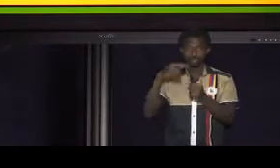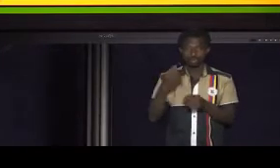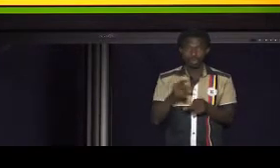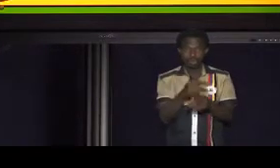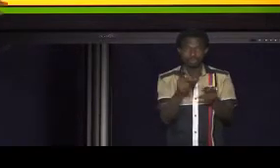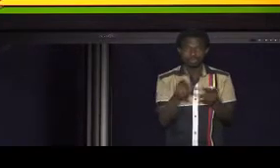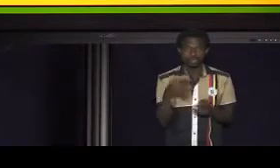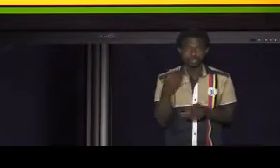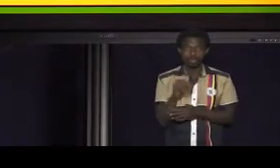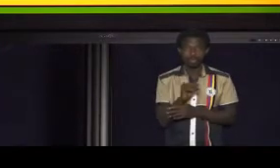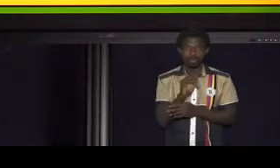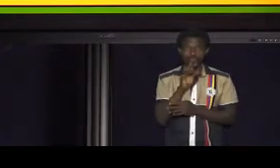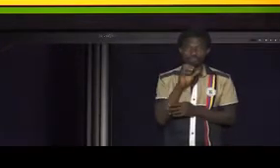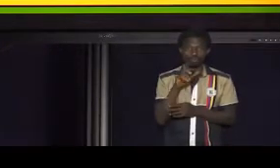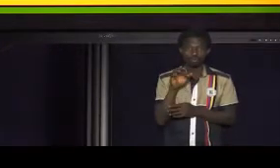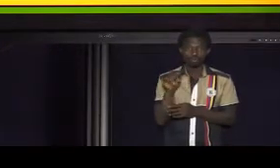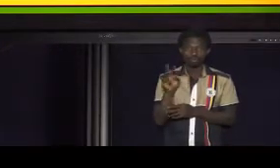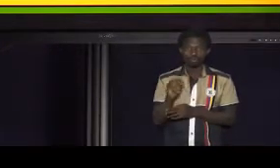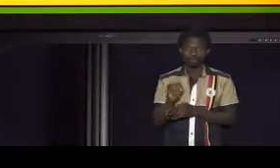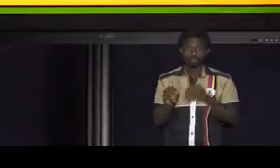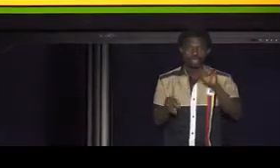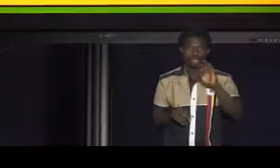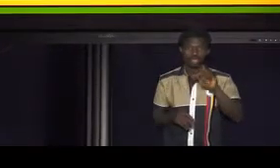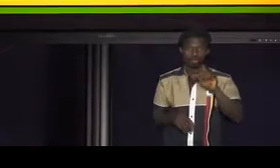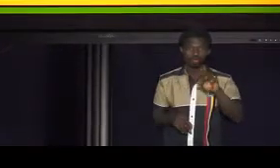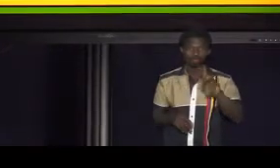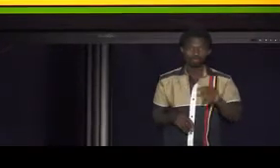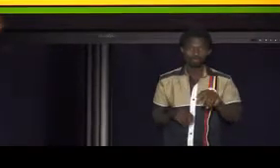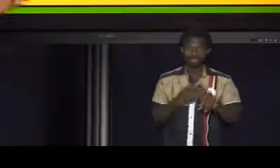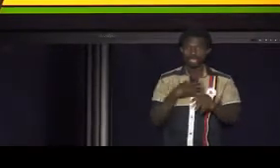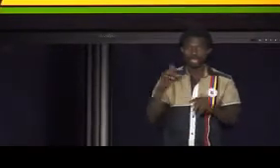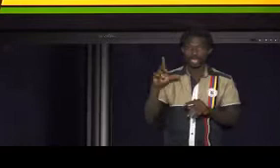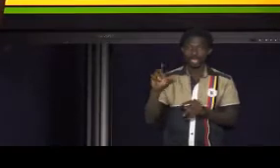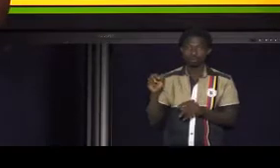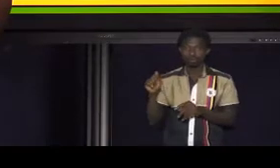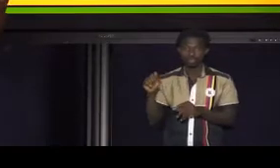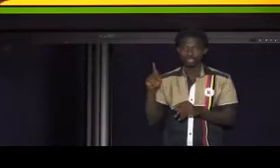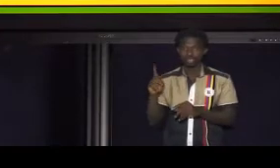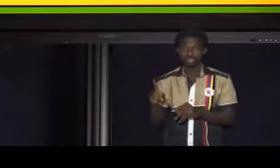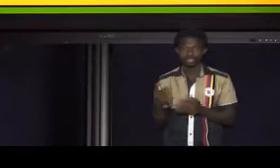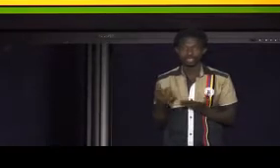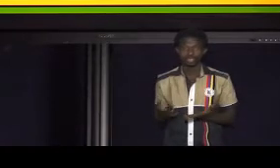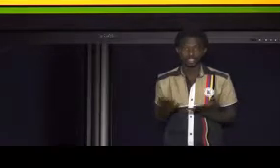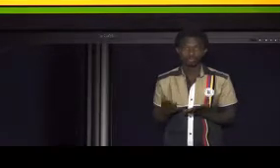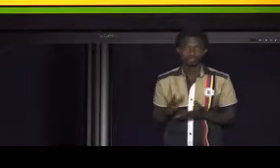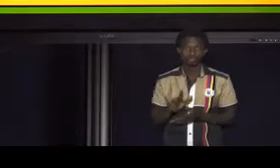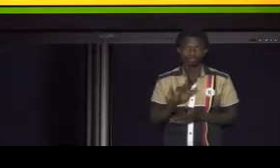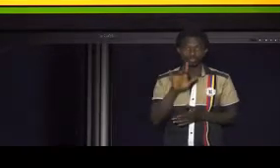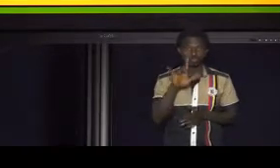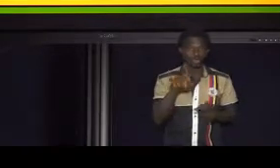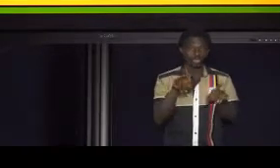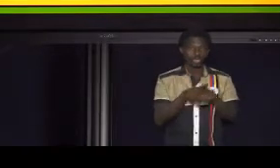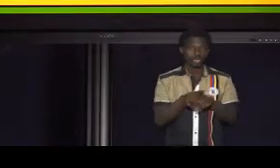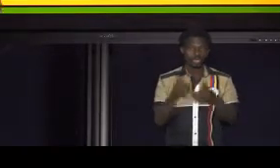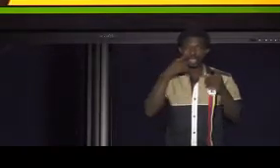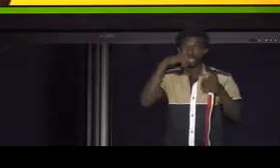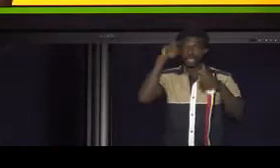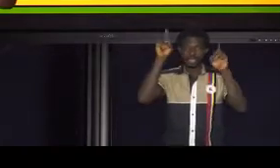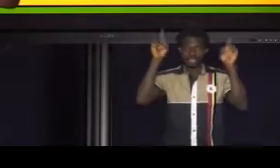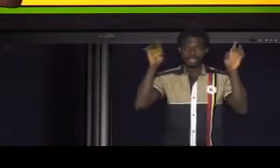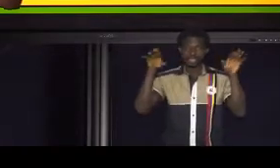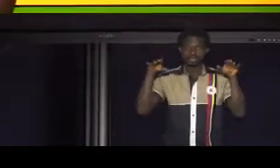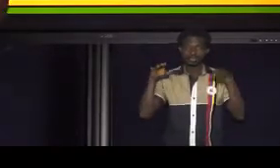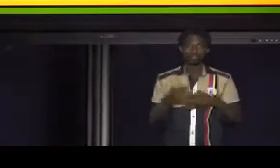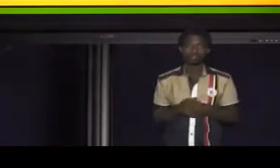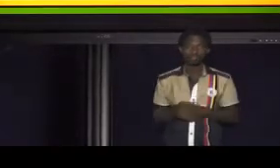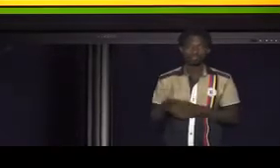position of fulcrum, effort, and load that fly like eagles. The